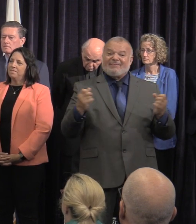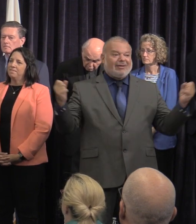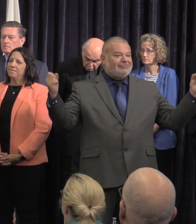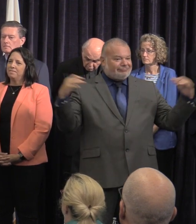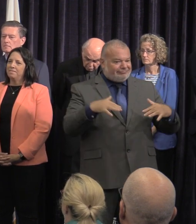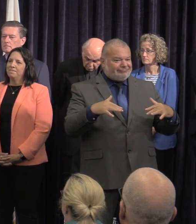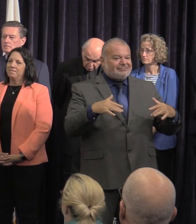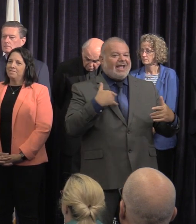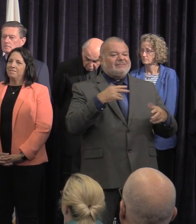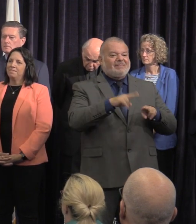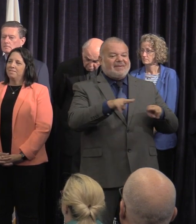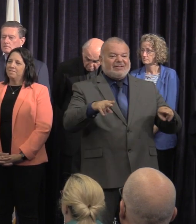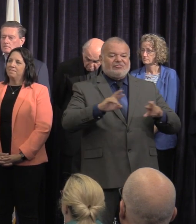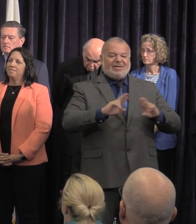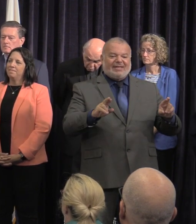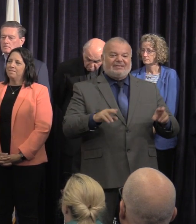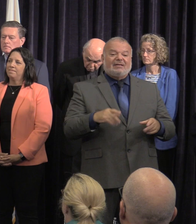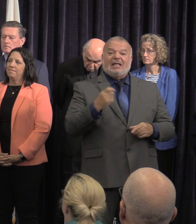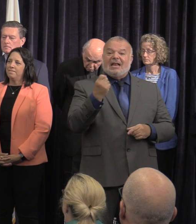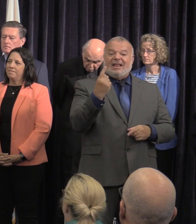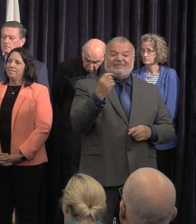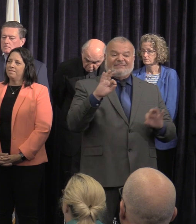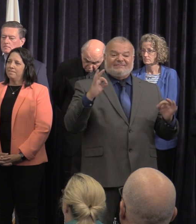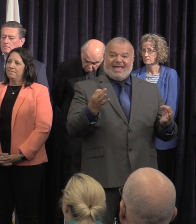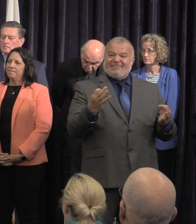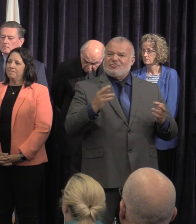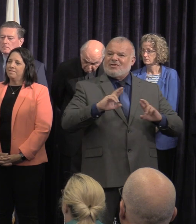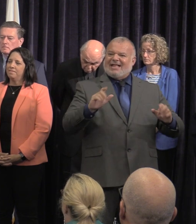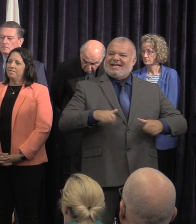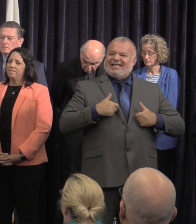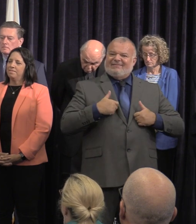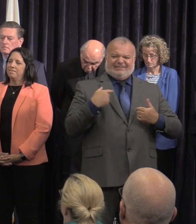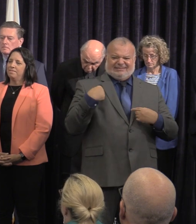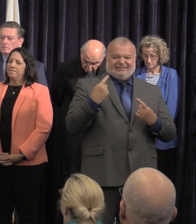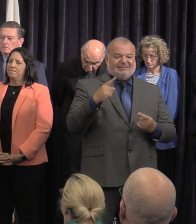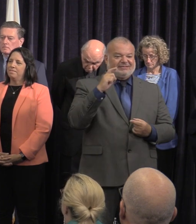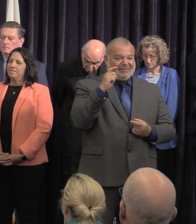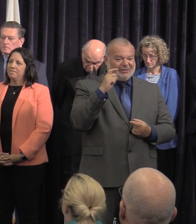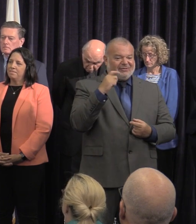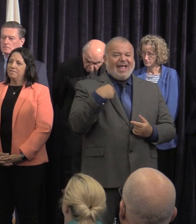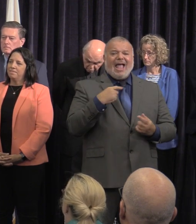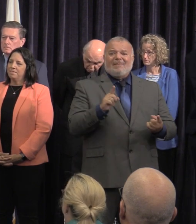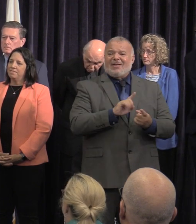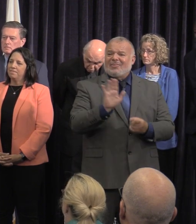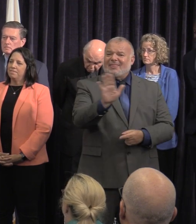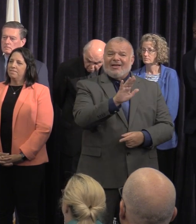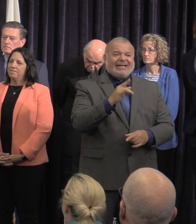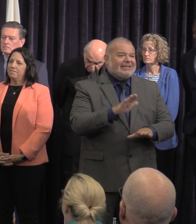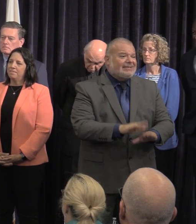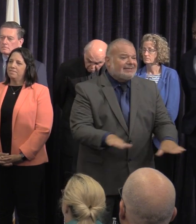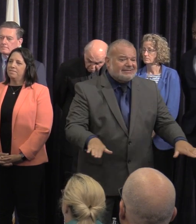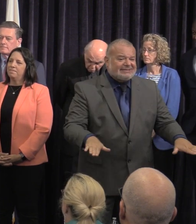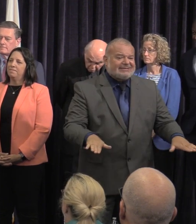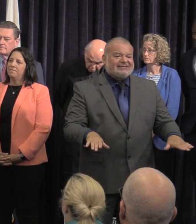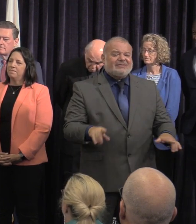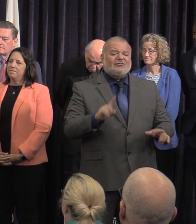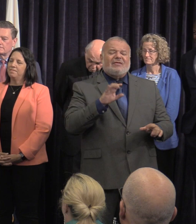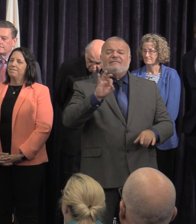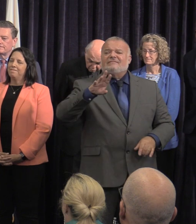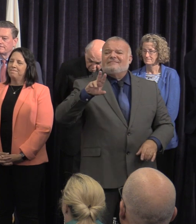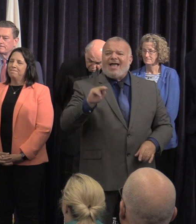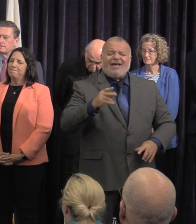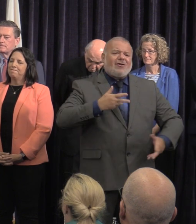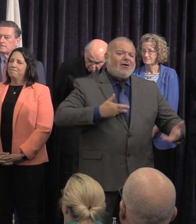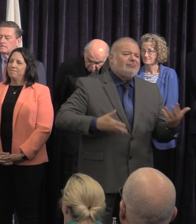11 families this summer, and as I have gotten to meet the kids, once they are in a safe place, they are fun and bright